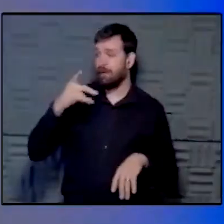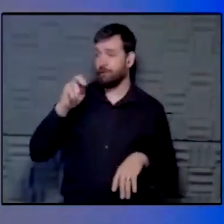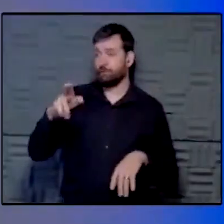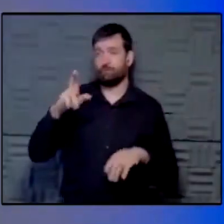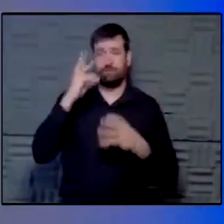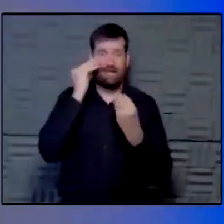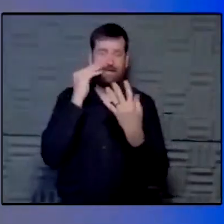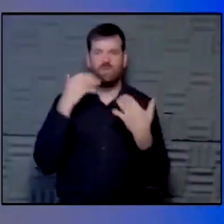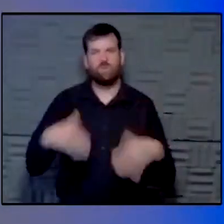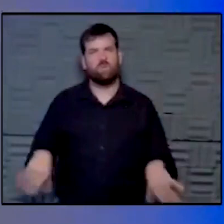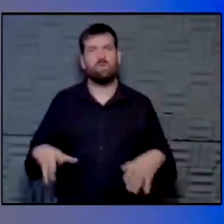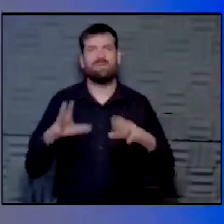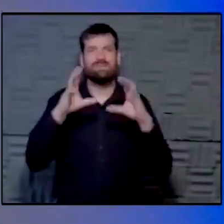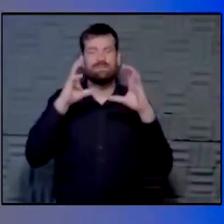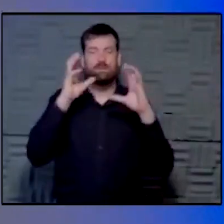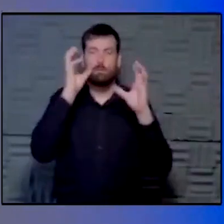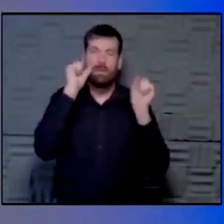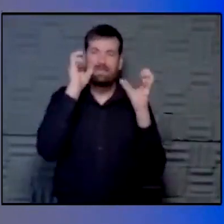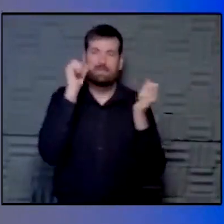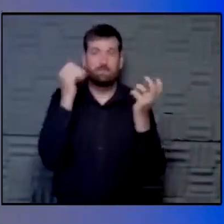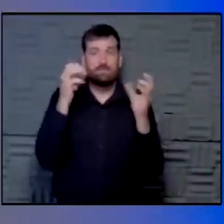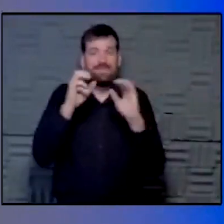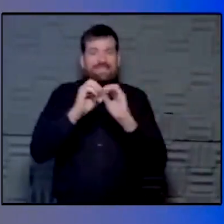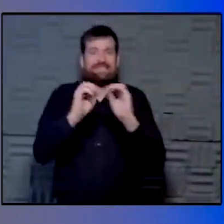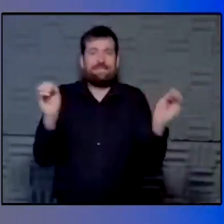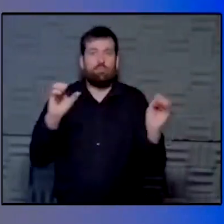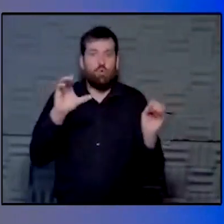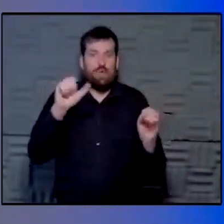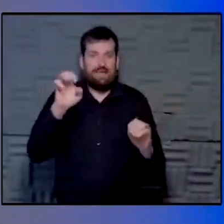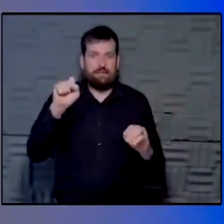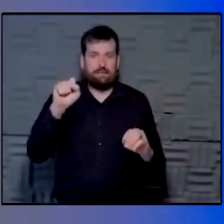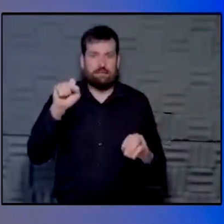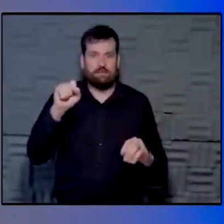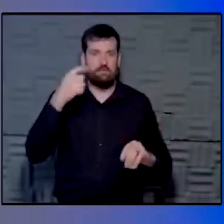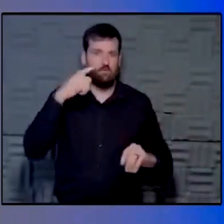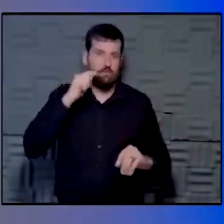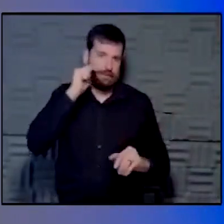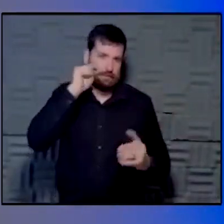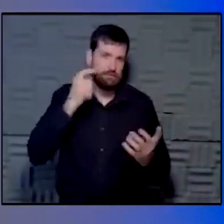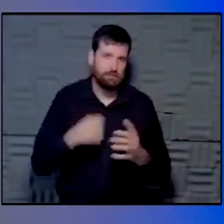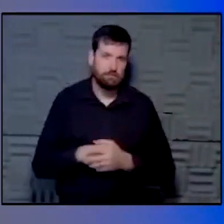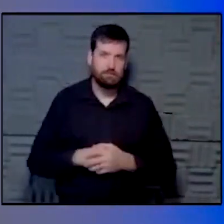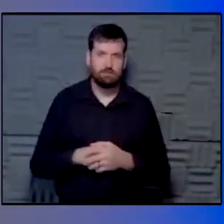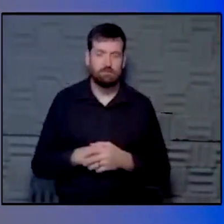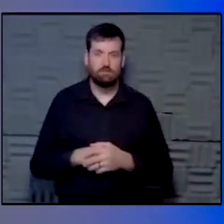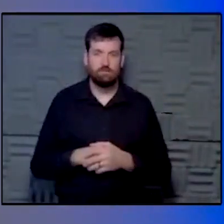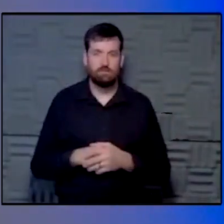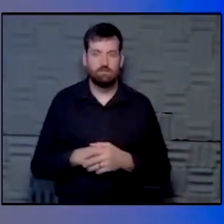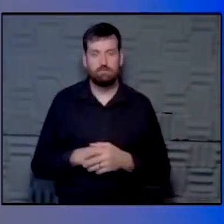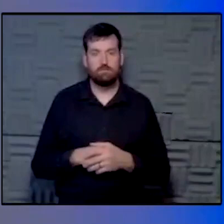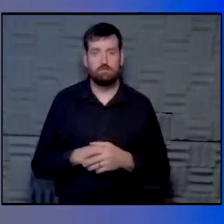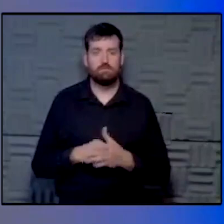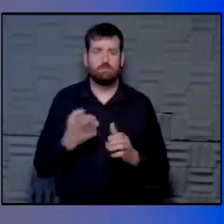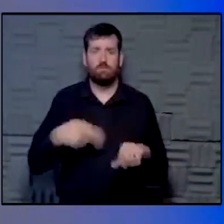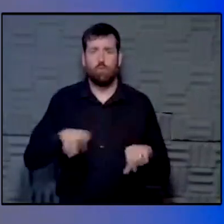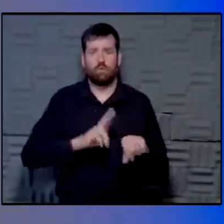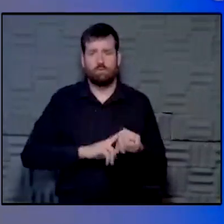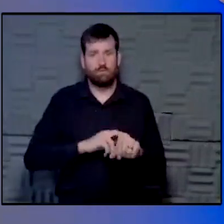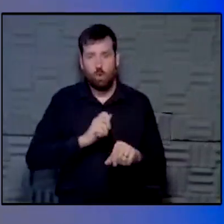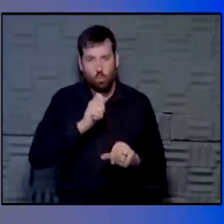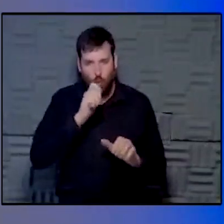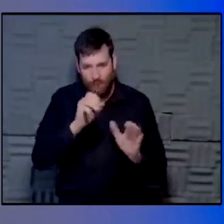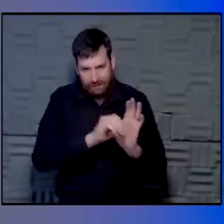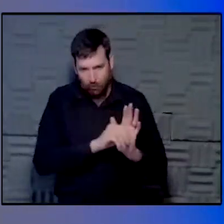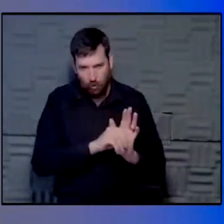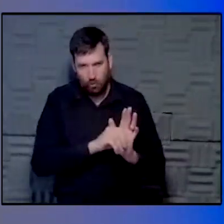just amazing. 0 cases in those that got vaccinated of those adolescents. And And so, of course, it's not going to be zero